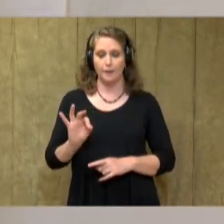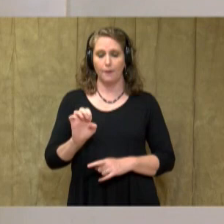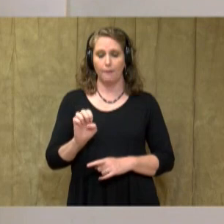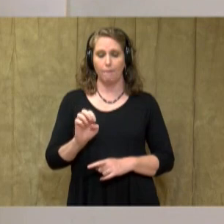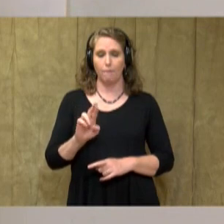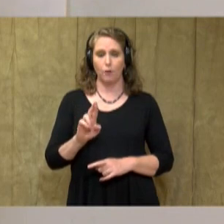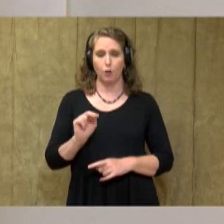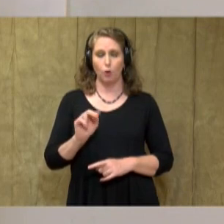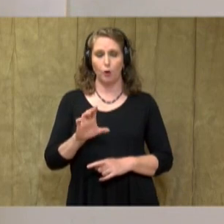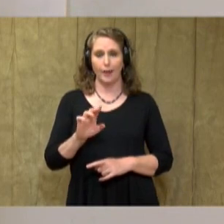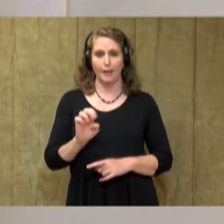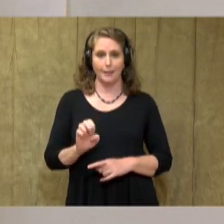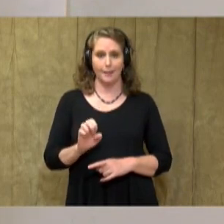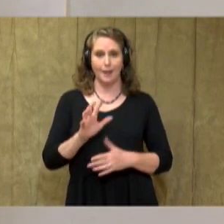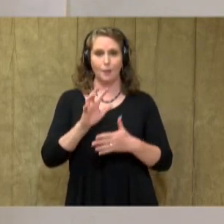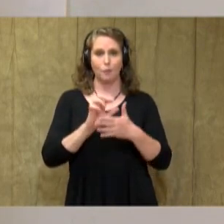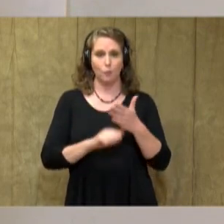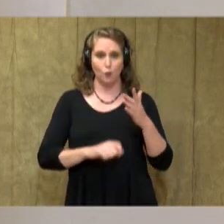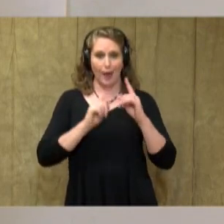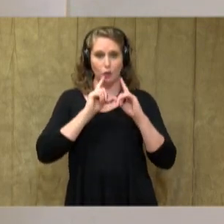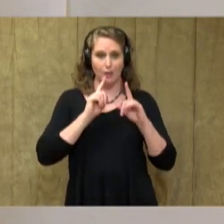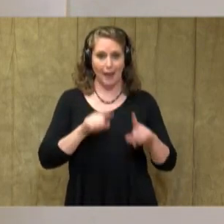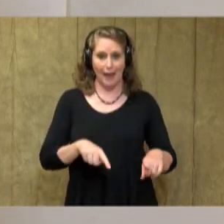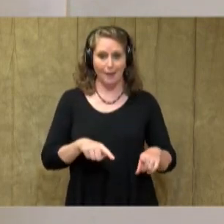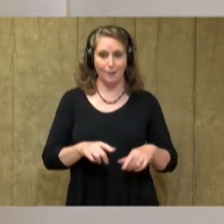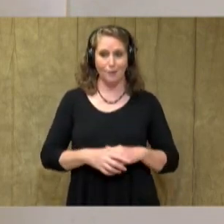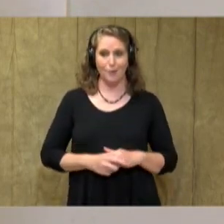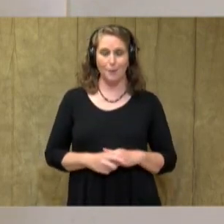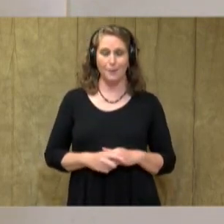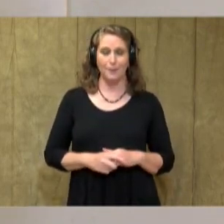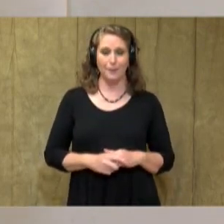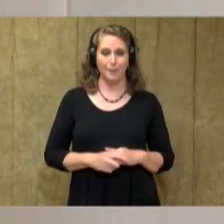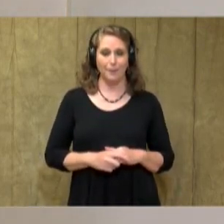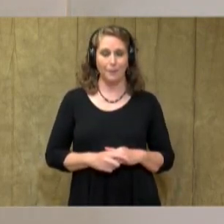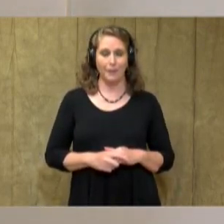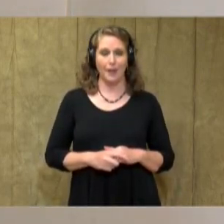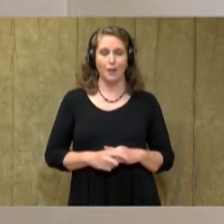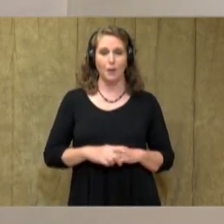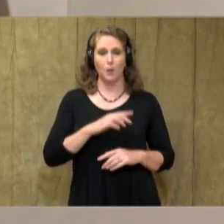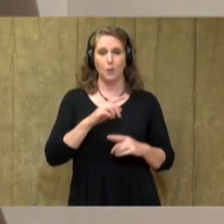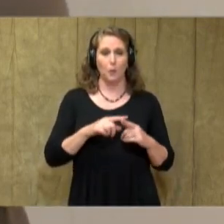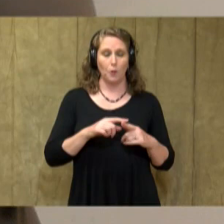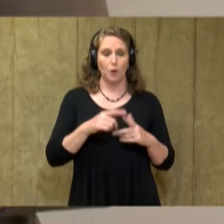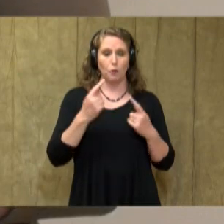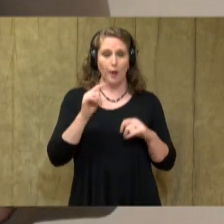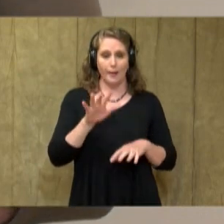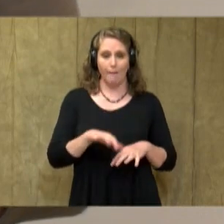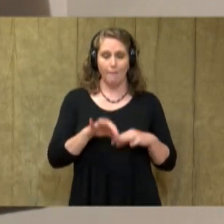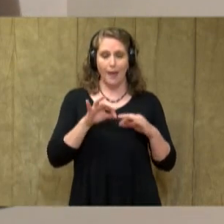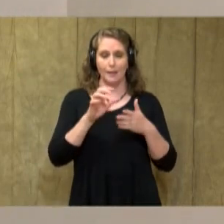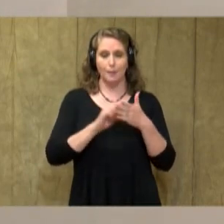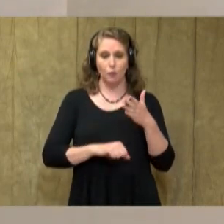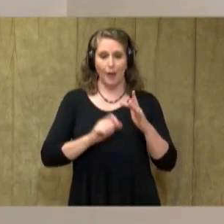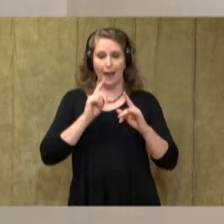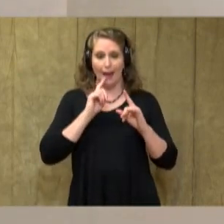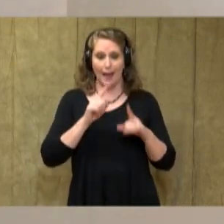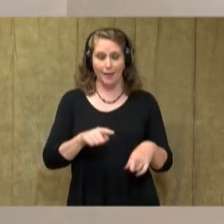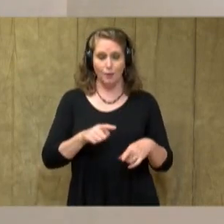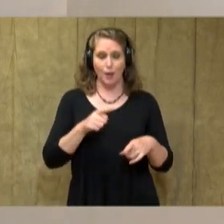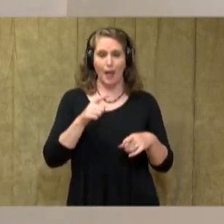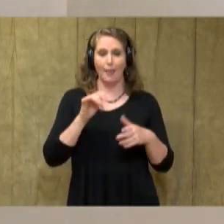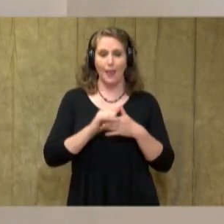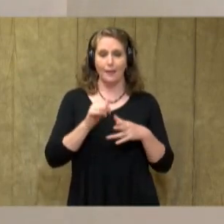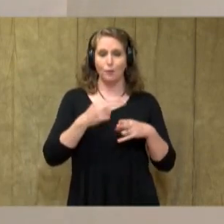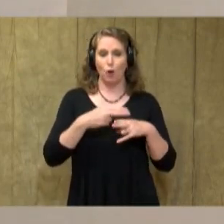the answer to a subtraction problem. When we are looking for the answer to a subtraction problem, we call that